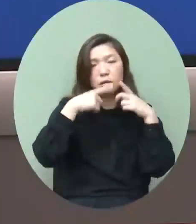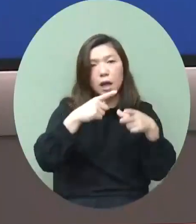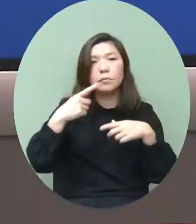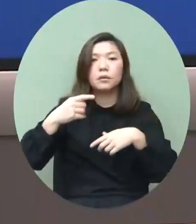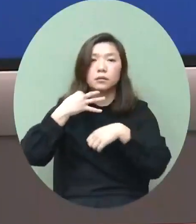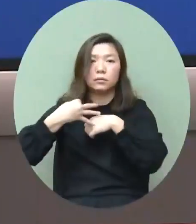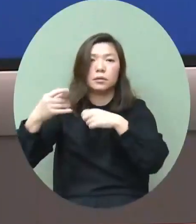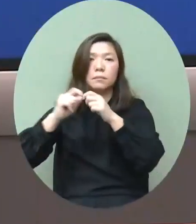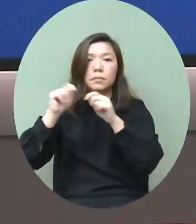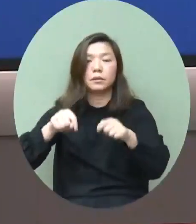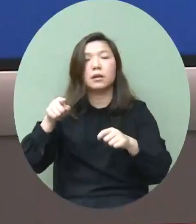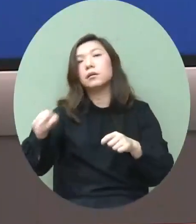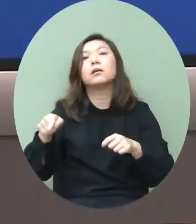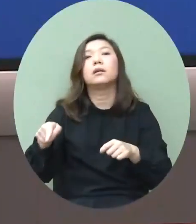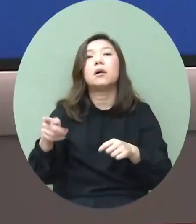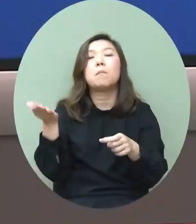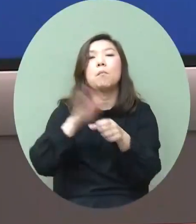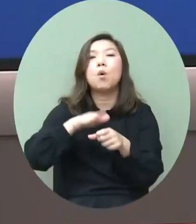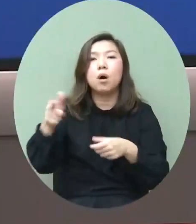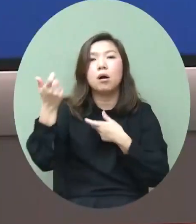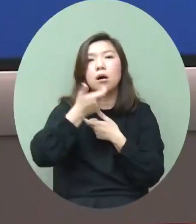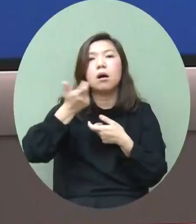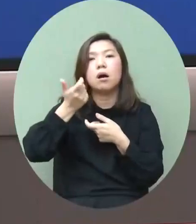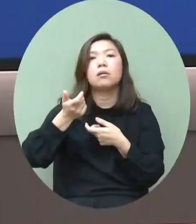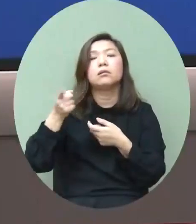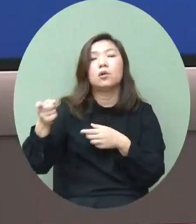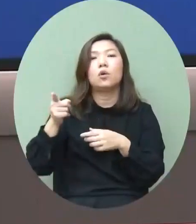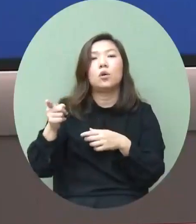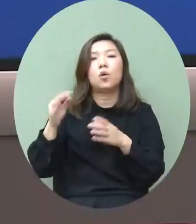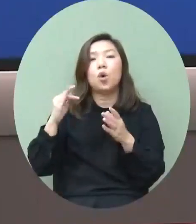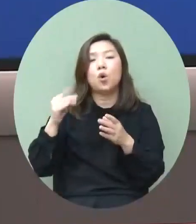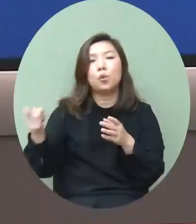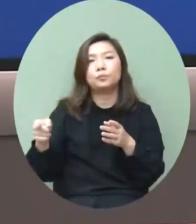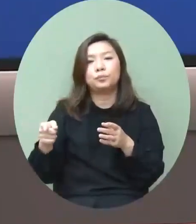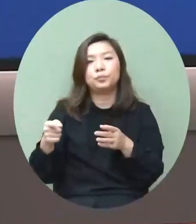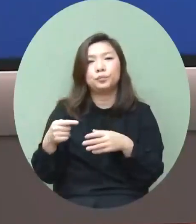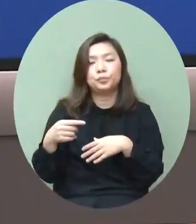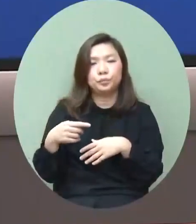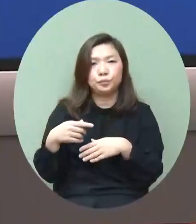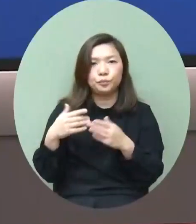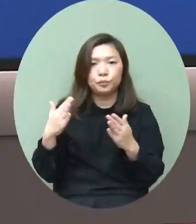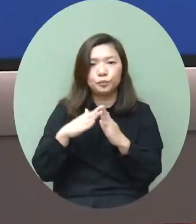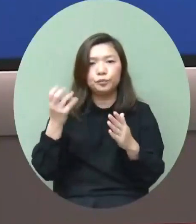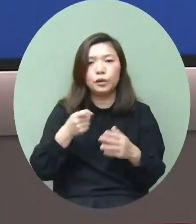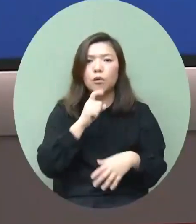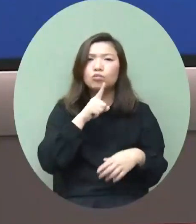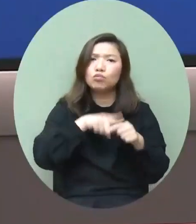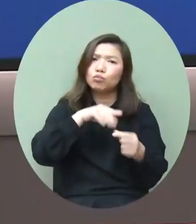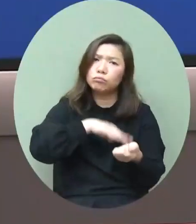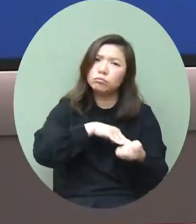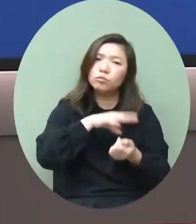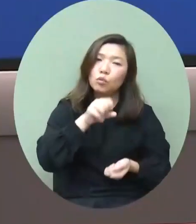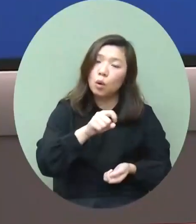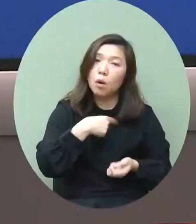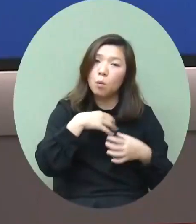business sentiment About the use of traditional Chinese medicine this is not something new in Hong